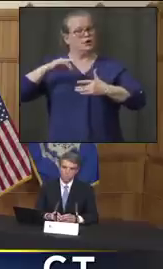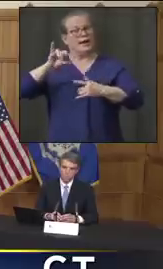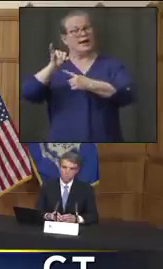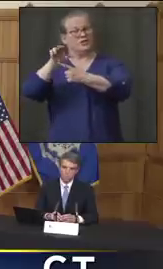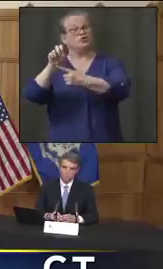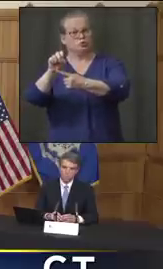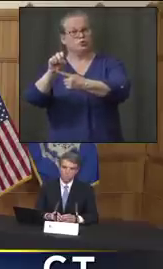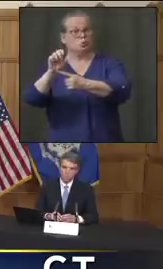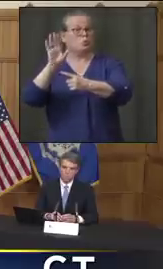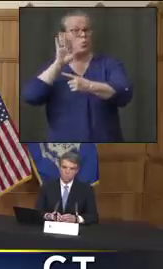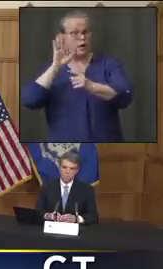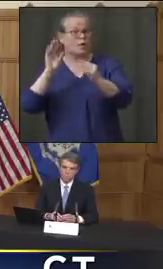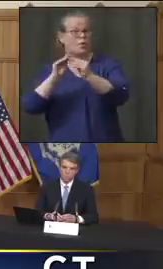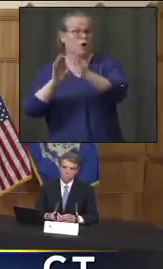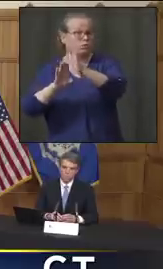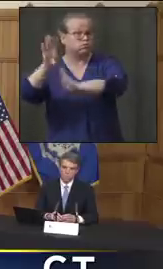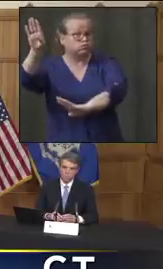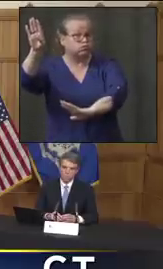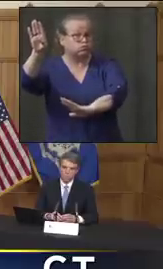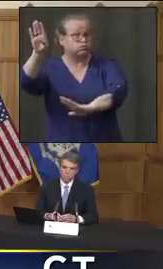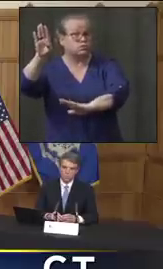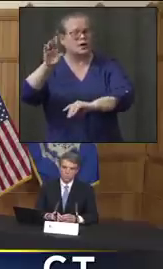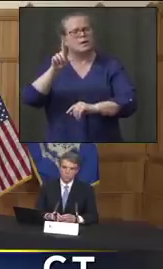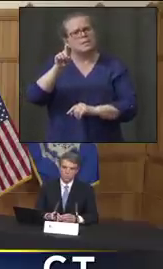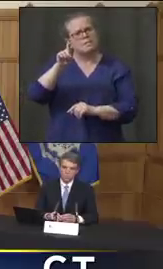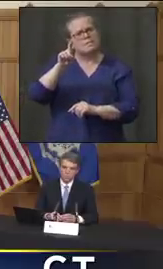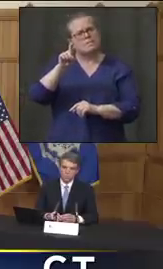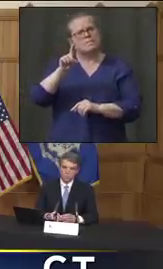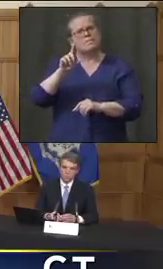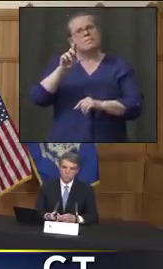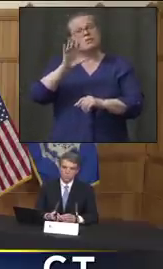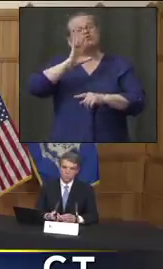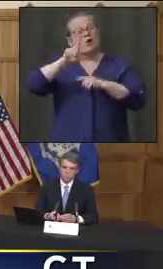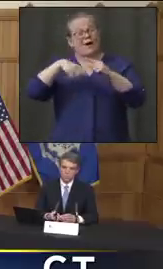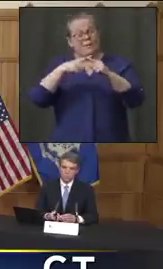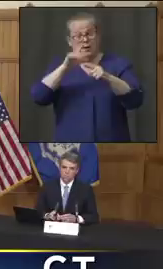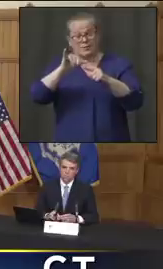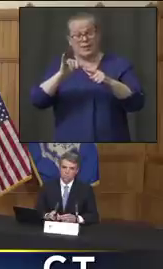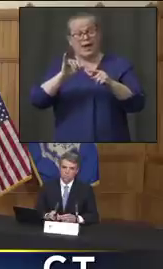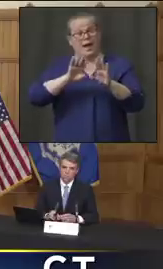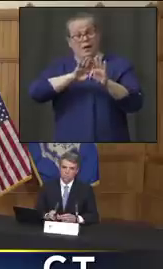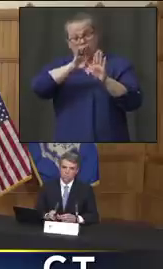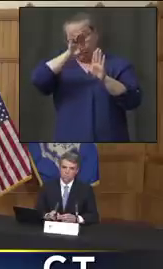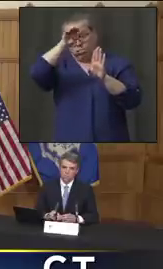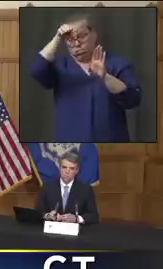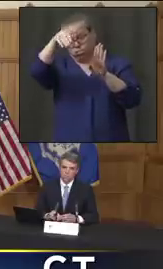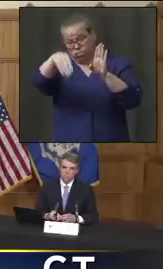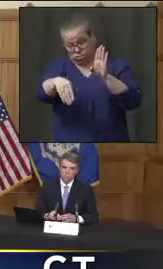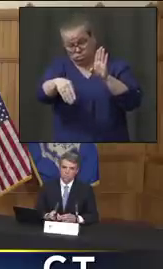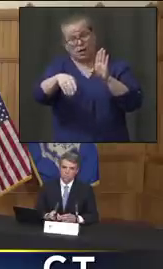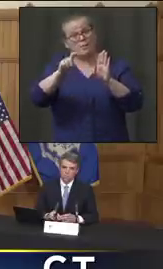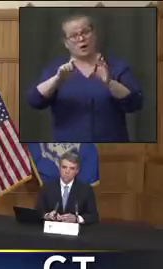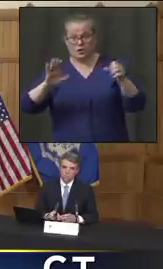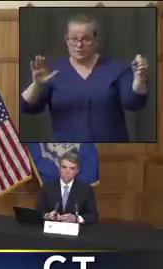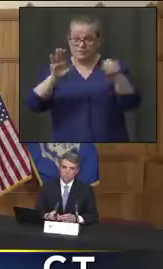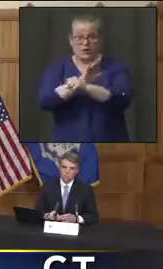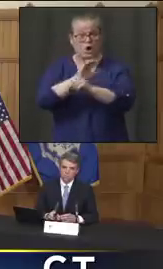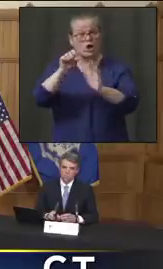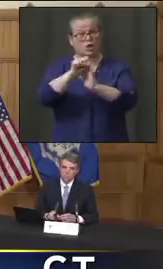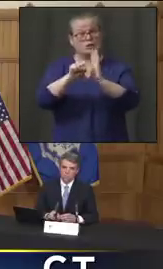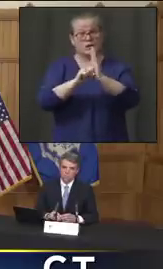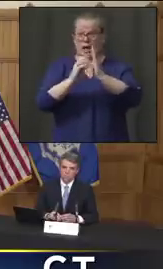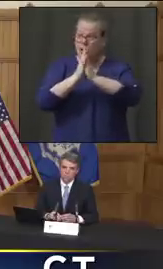Does the entire state need to be on the downside of the curve before any of the state reopens, and might there be